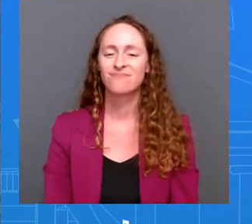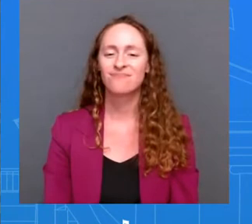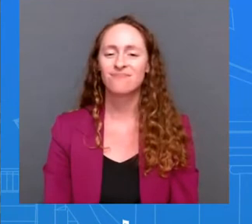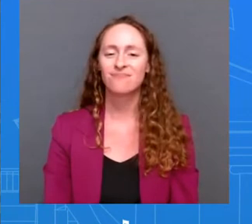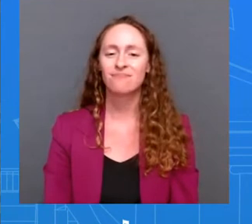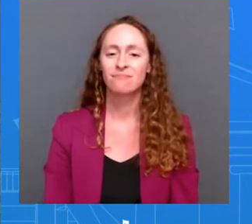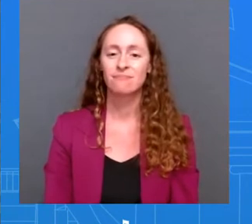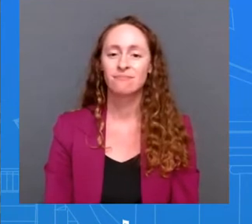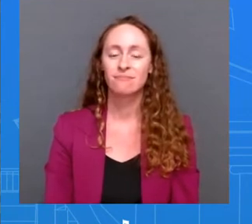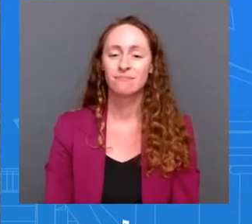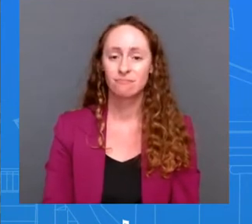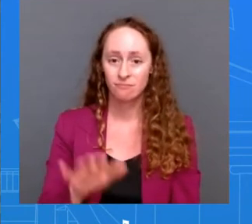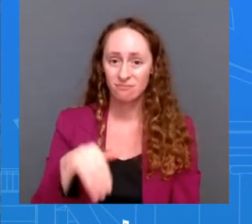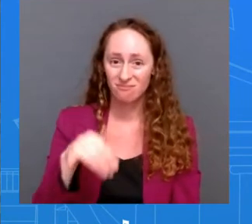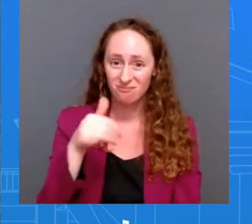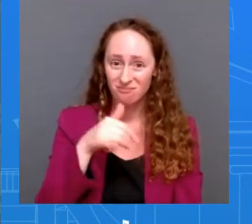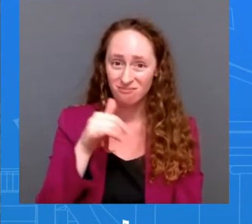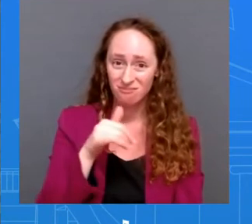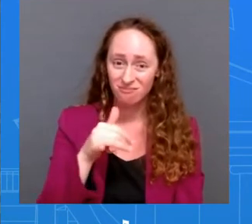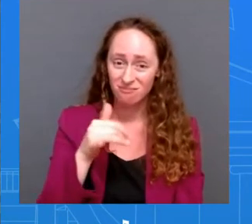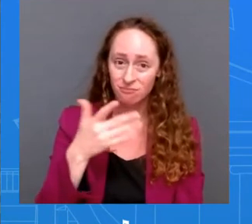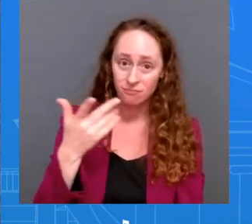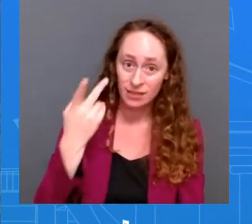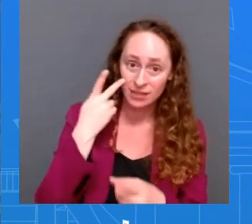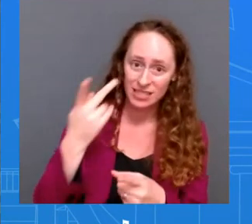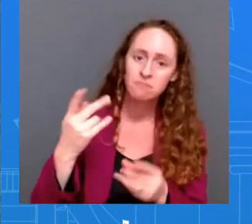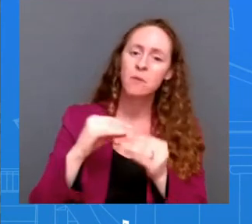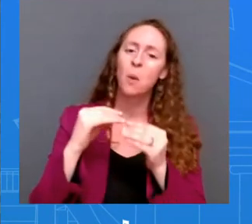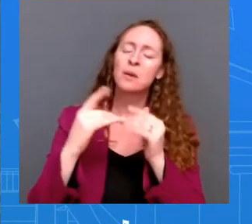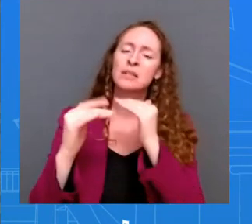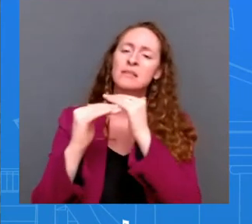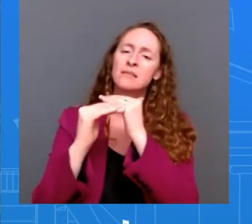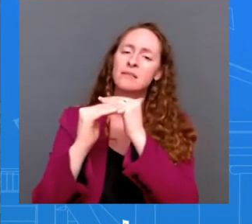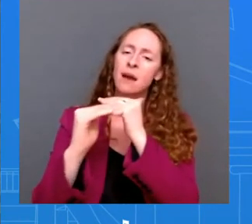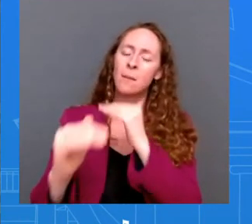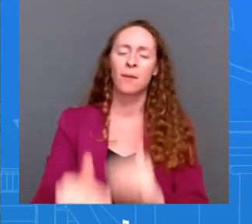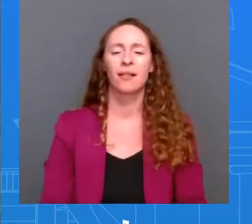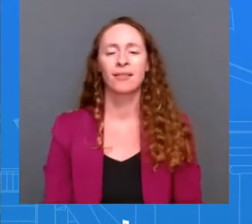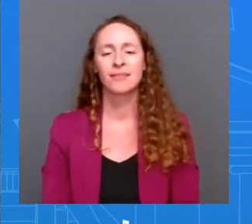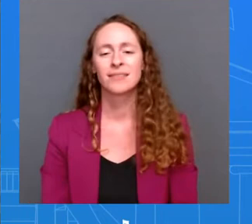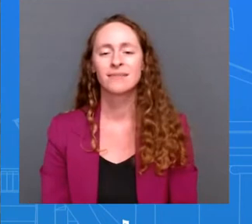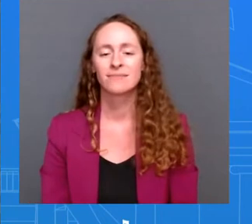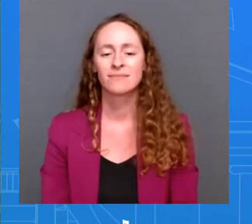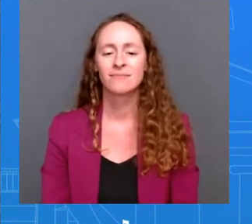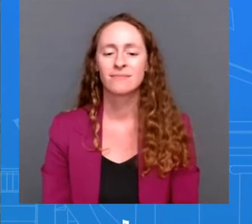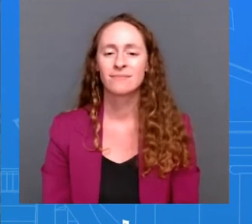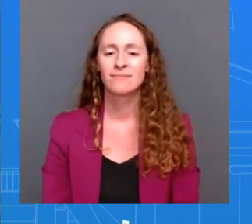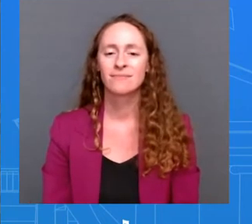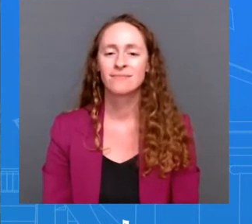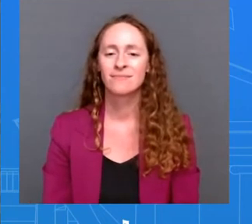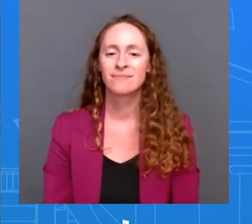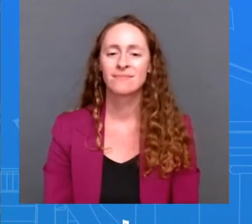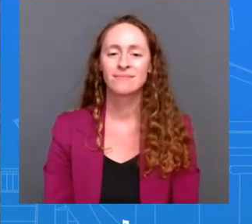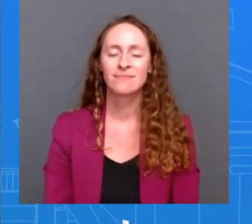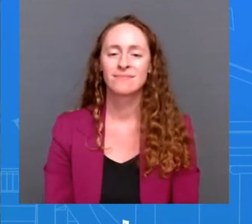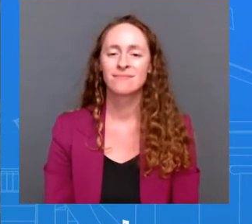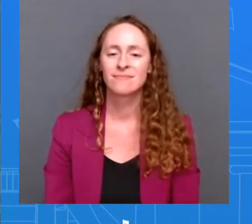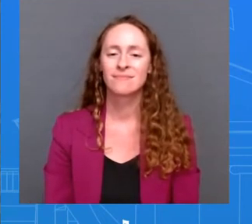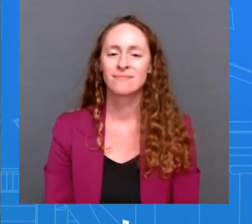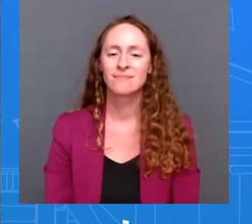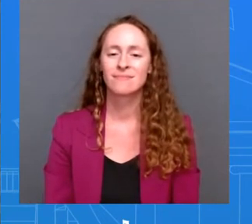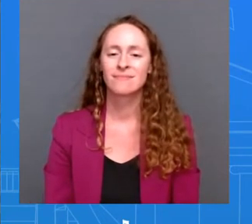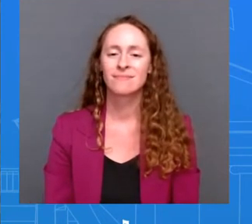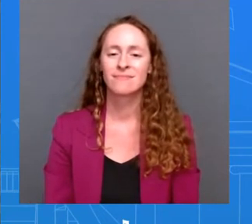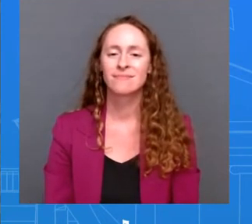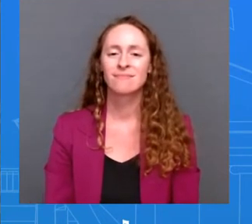and this kind of job growth is consistent with the low unemployment numbers that we've been seeing, that rate of 3.6%, and